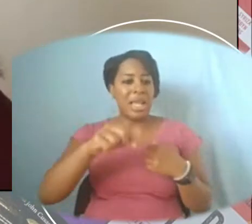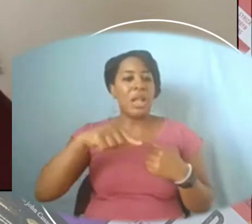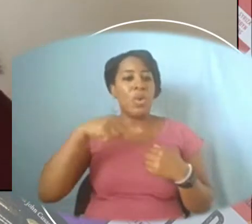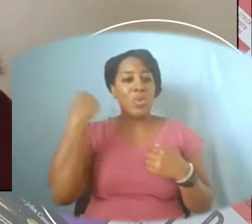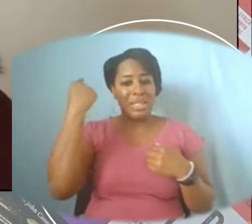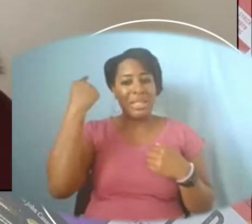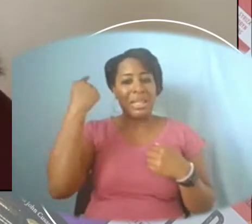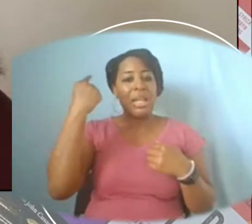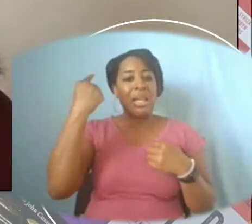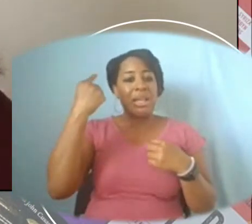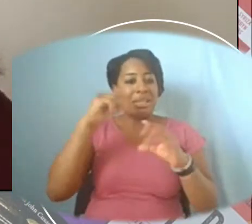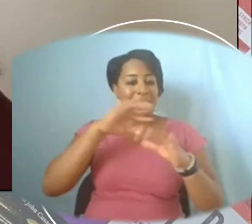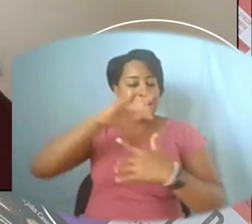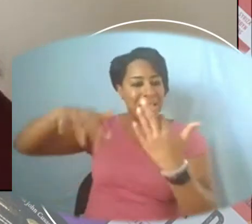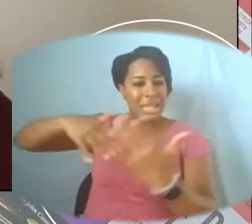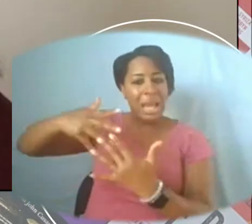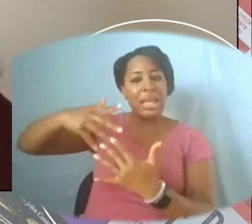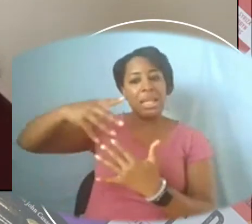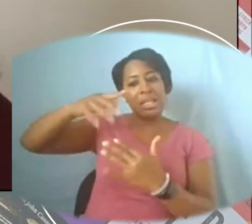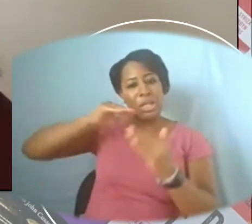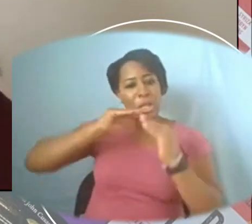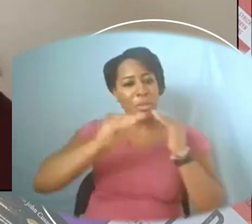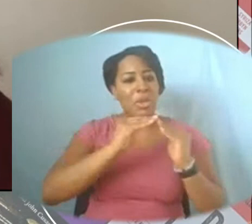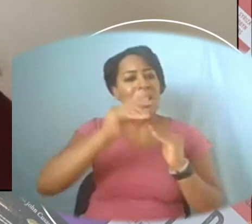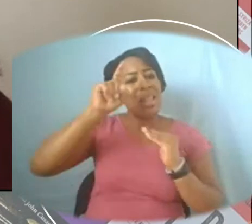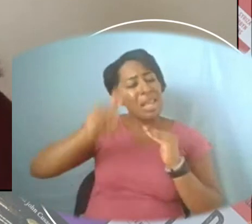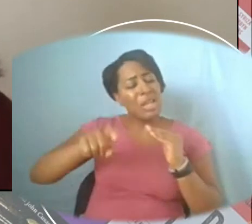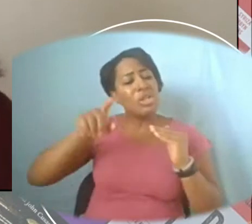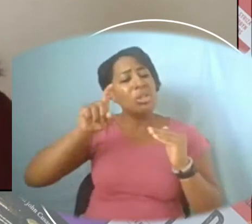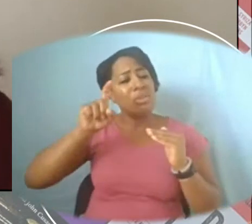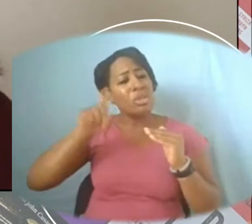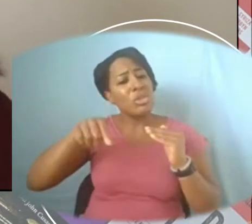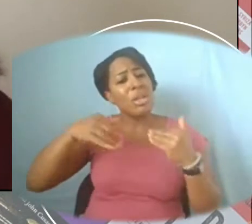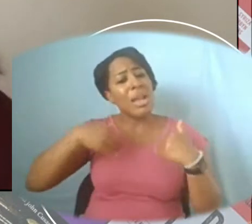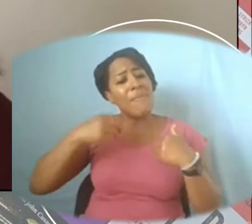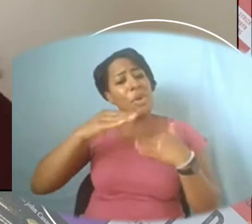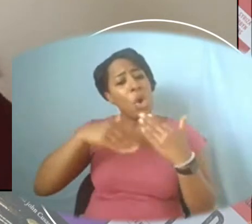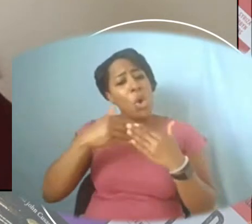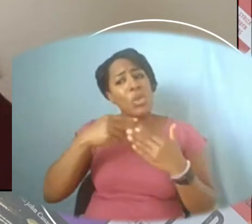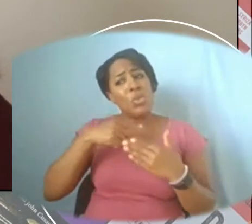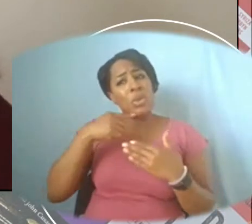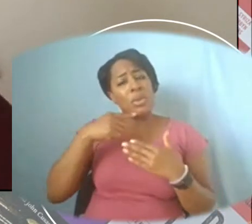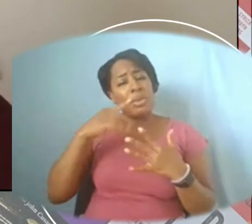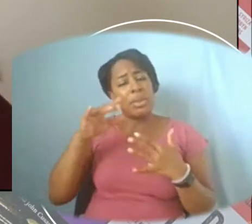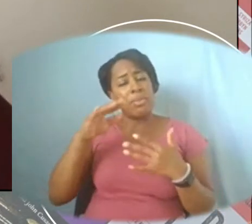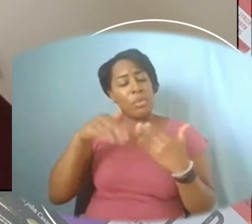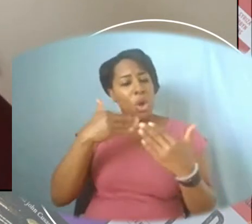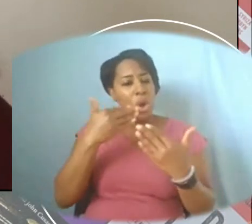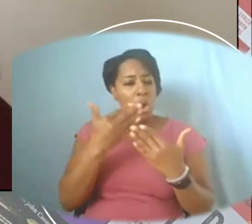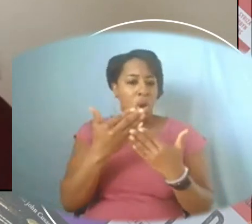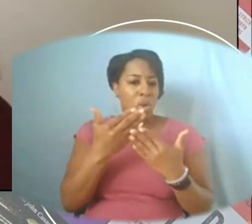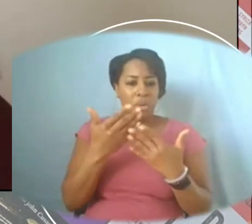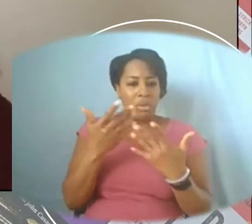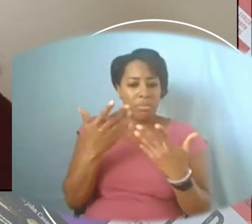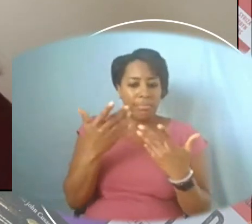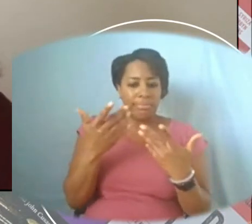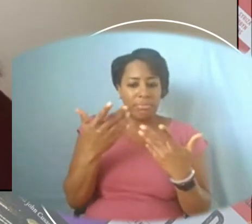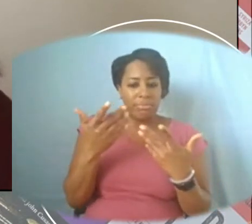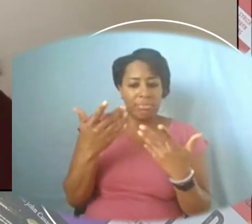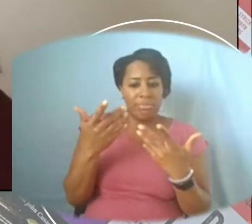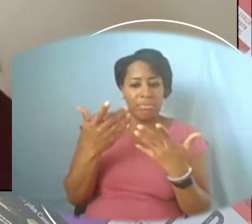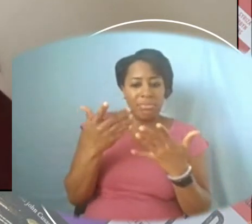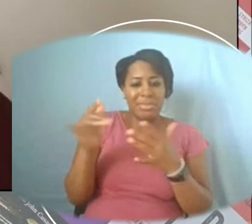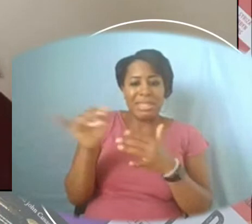have all the same opportunities as somebody else, you're still being victimized. And so one of the individuals, we tried really hard. We